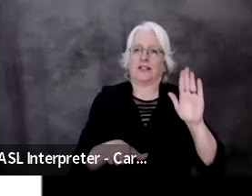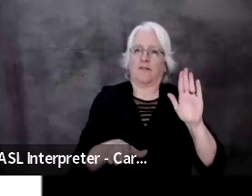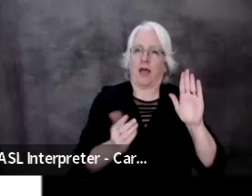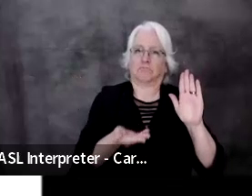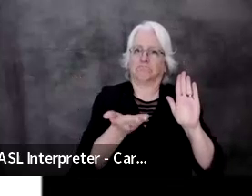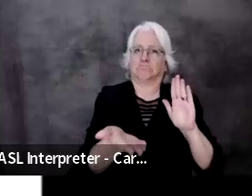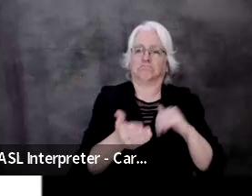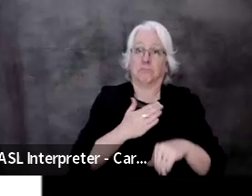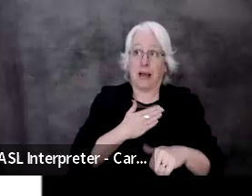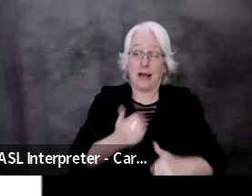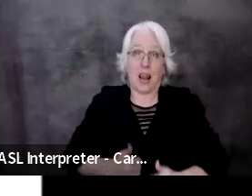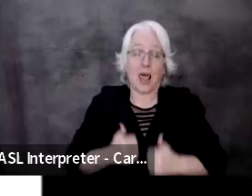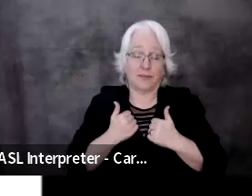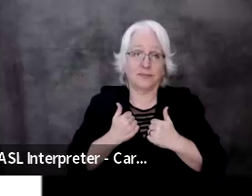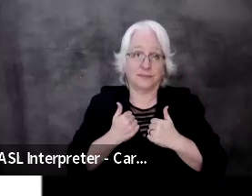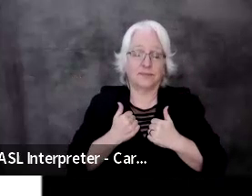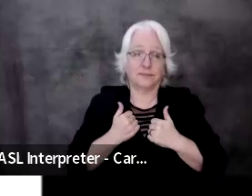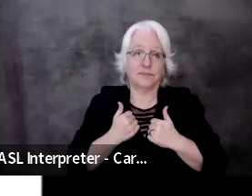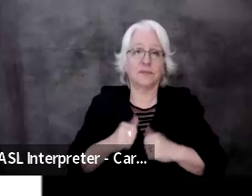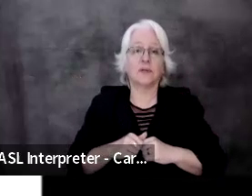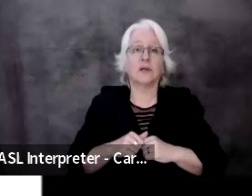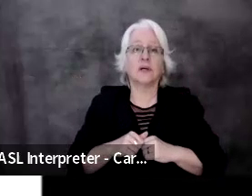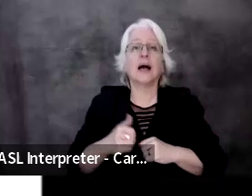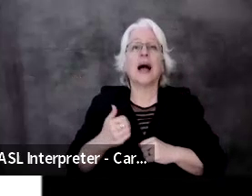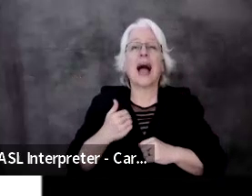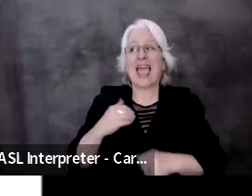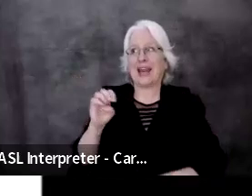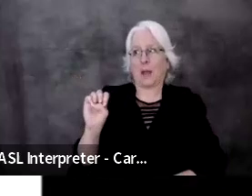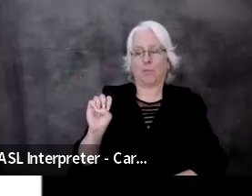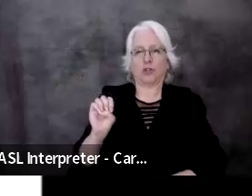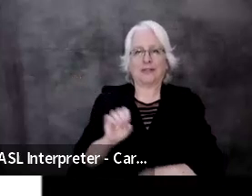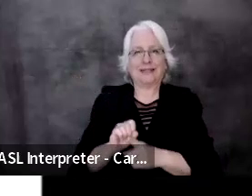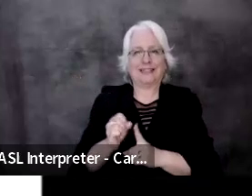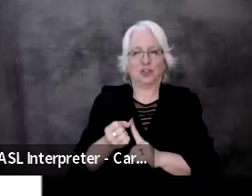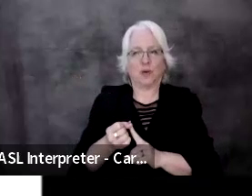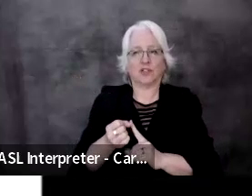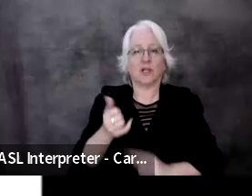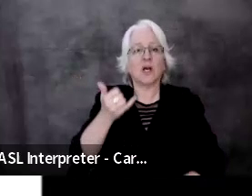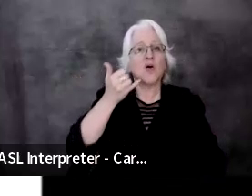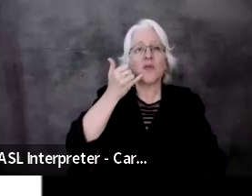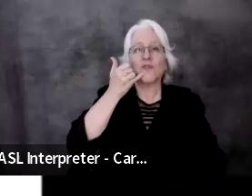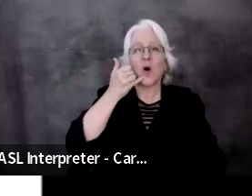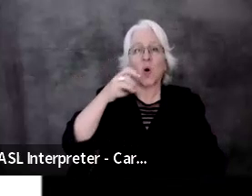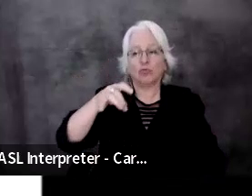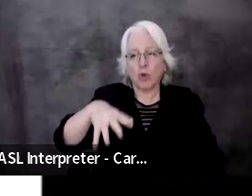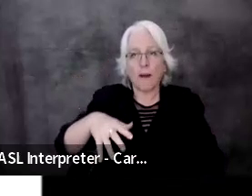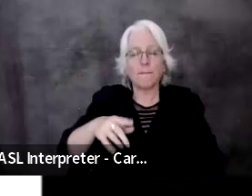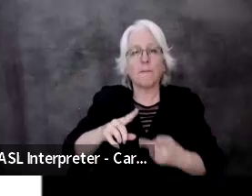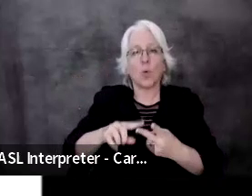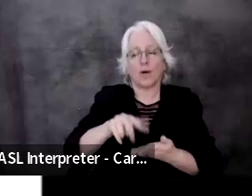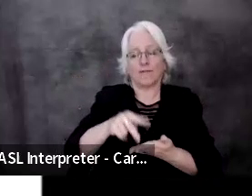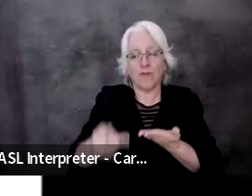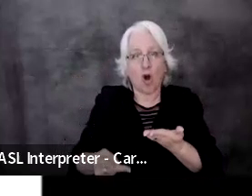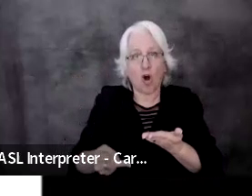in my own life, during an emergency situation, right? Dropping my phone or falling, but still being able